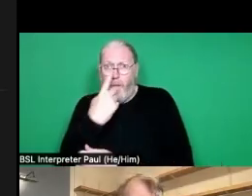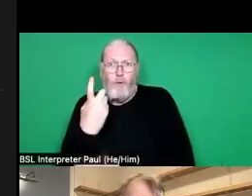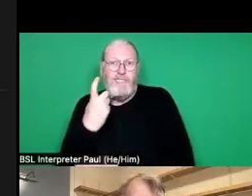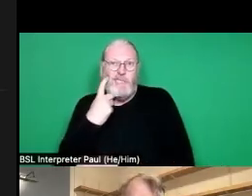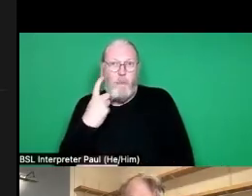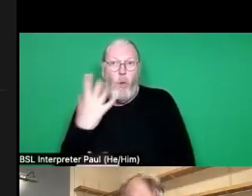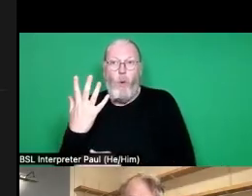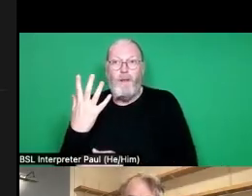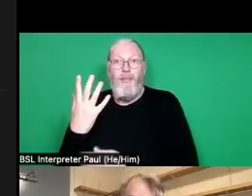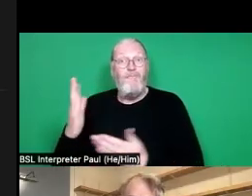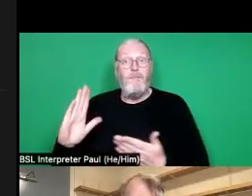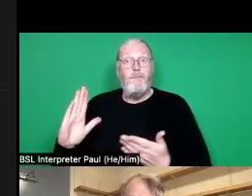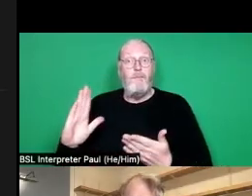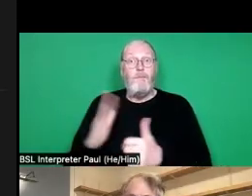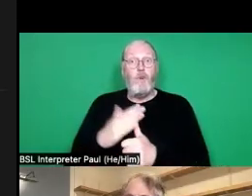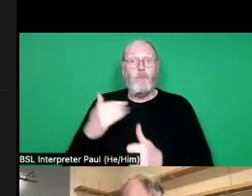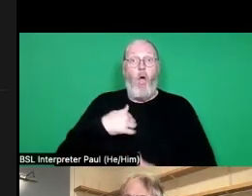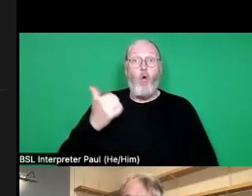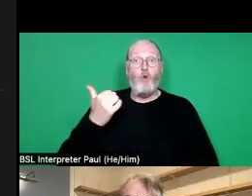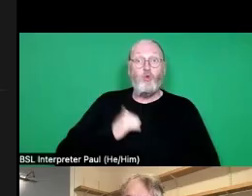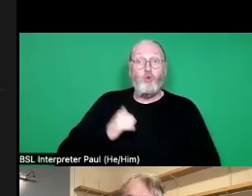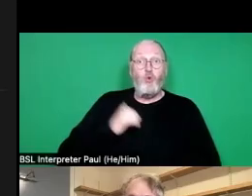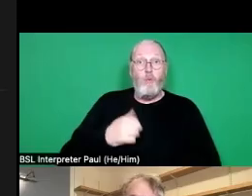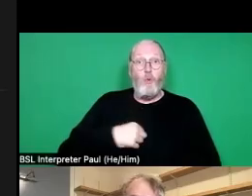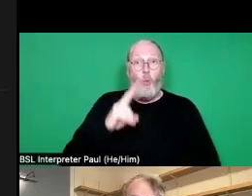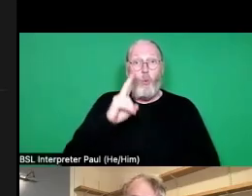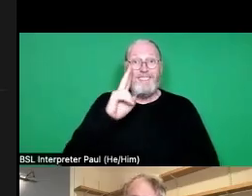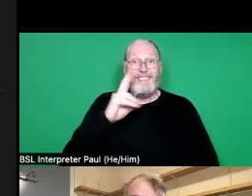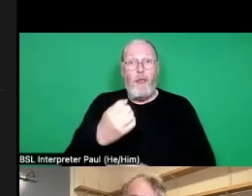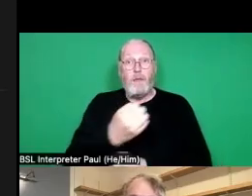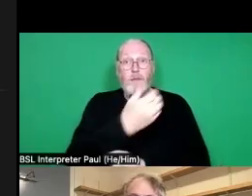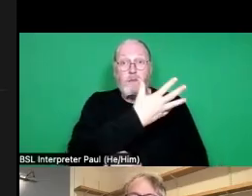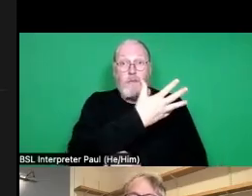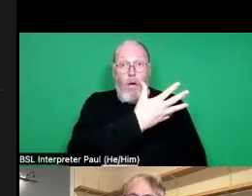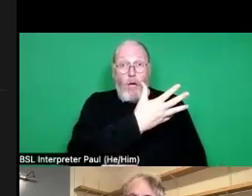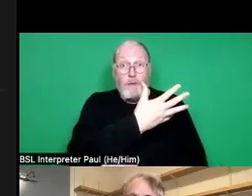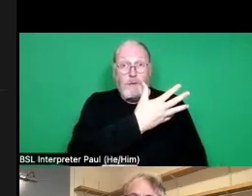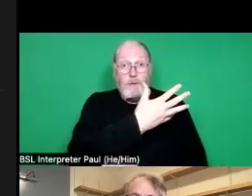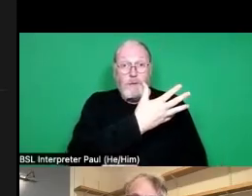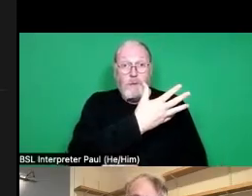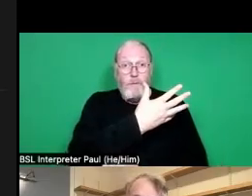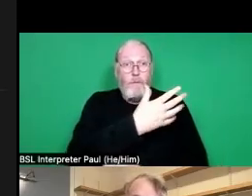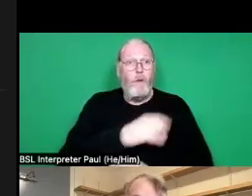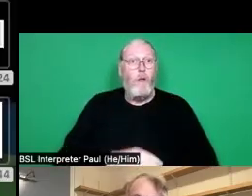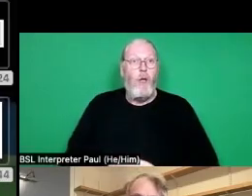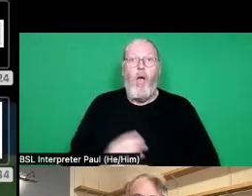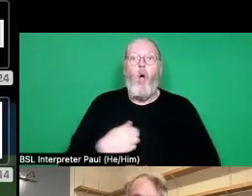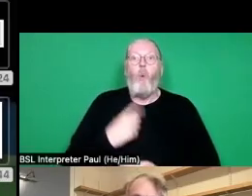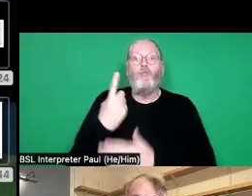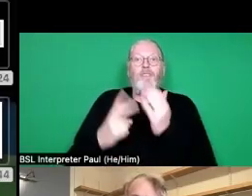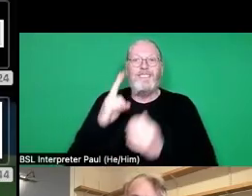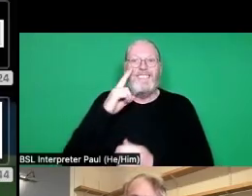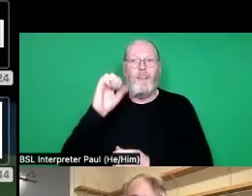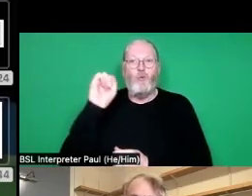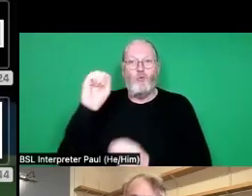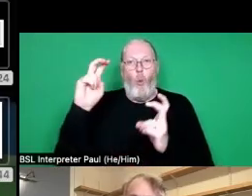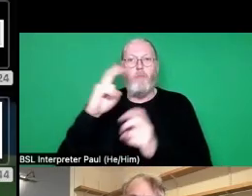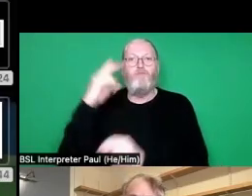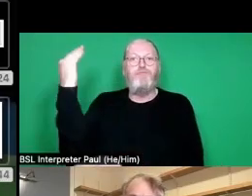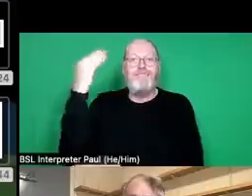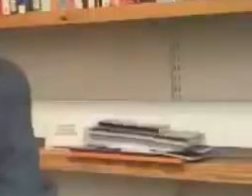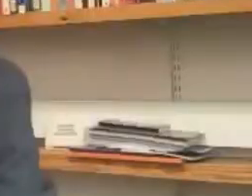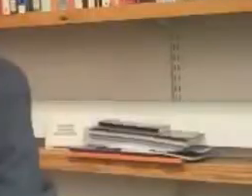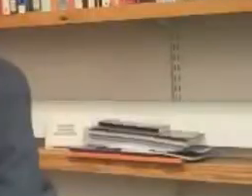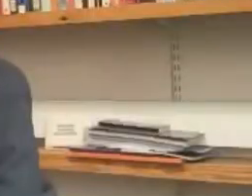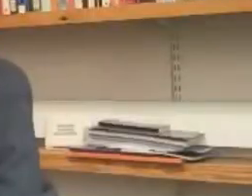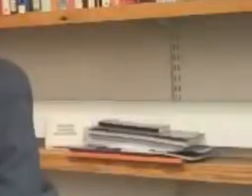see the slides okay. Just one moment, Mia. We see the presenter view and not the slideshow view. Just so you know. Okay. Let's move back.